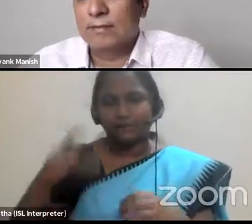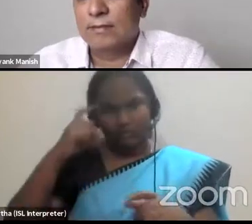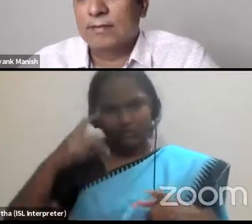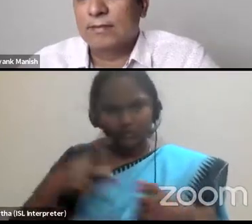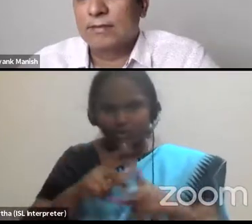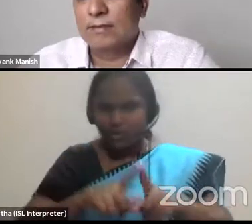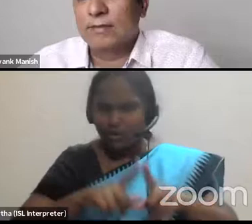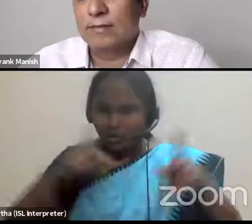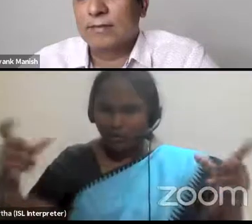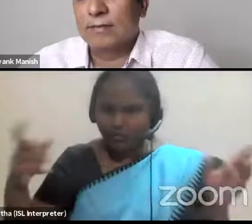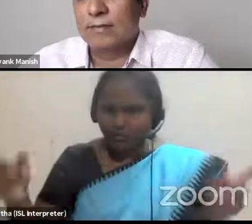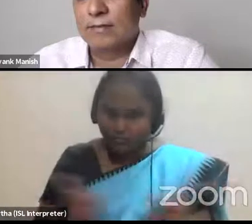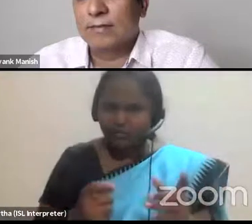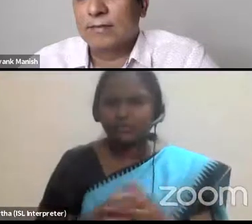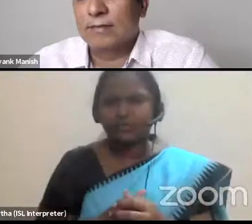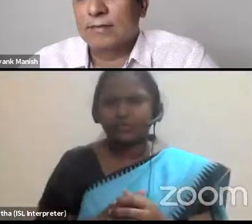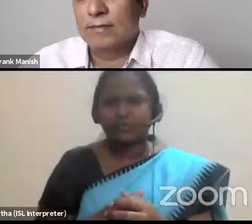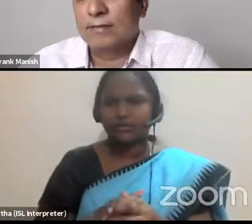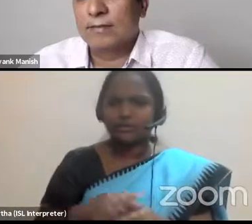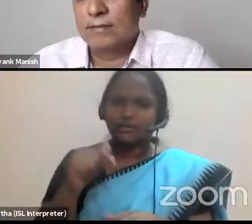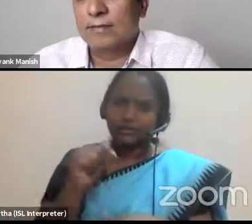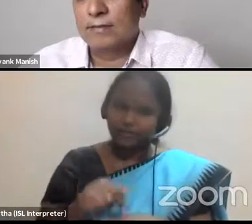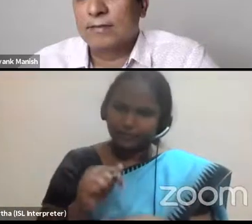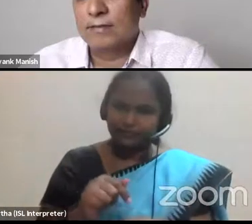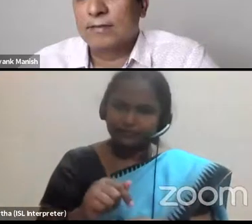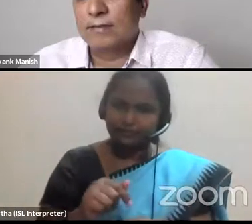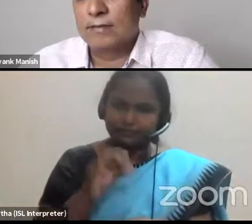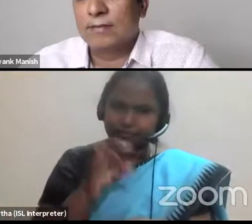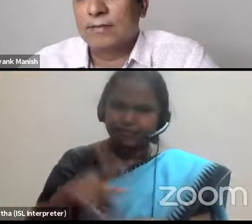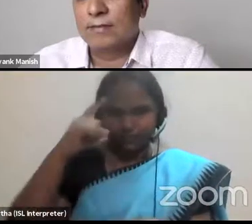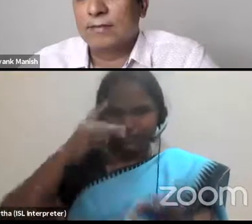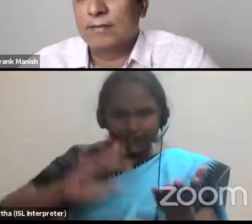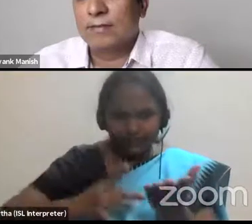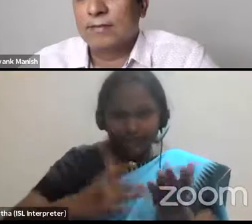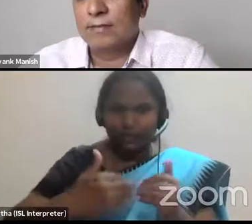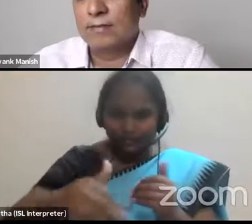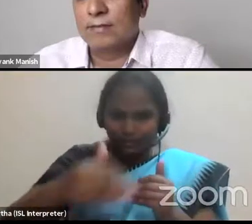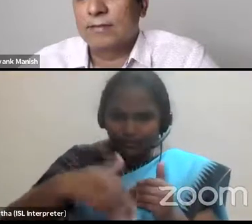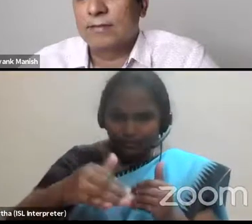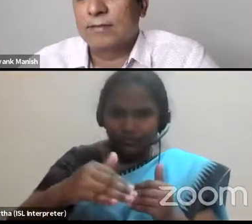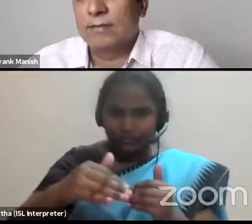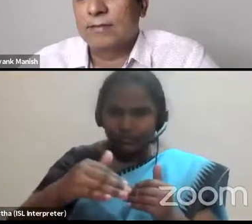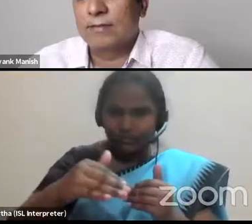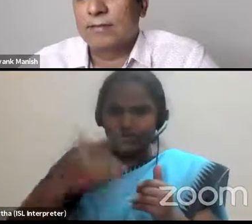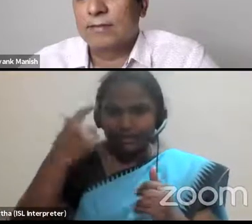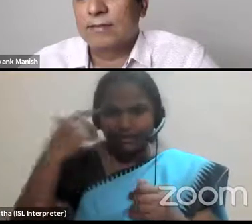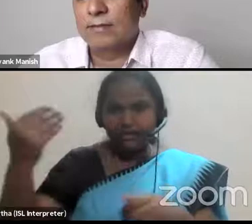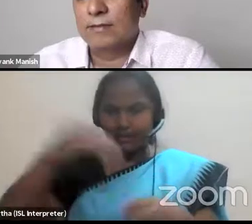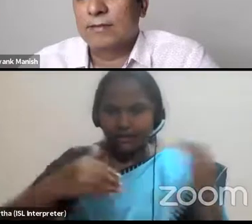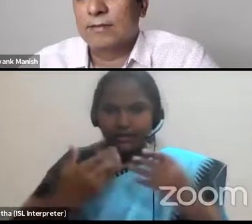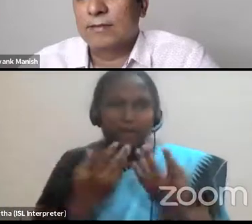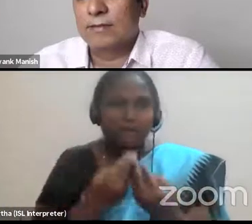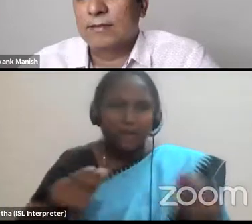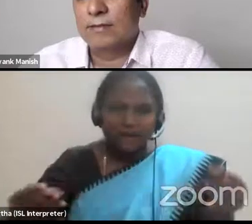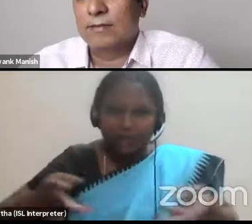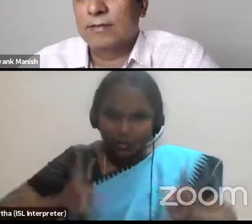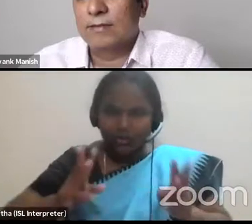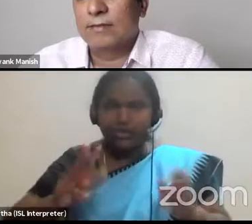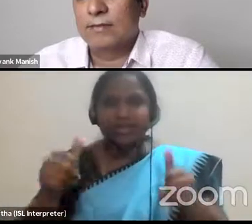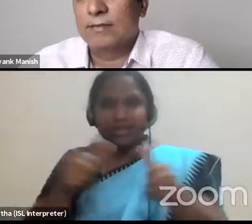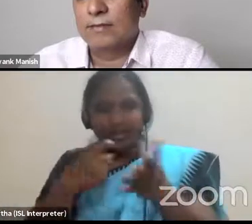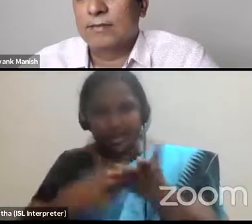story short, this is actually a technology which is going to, at combinatorial way,